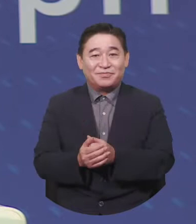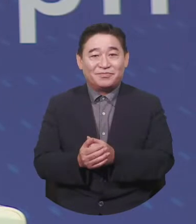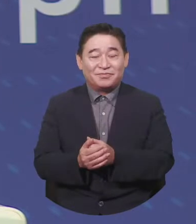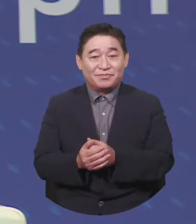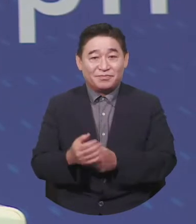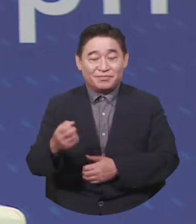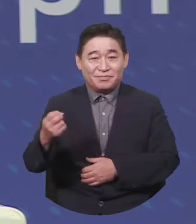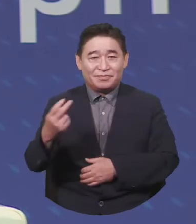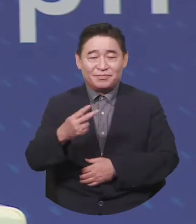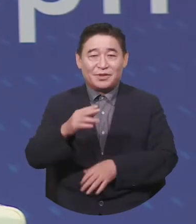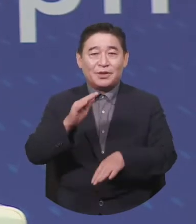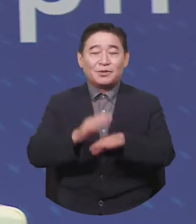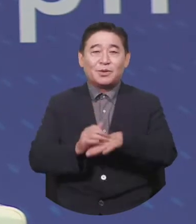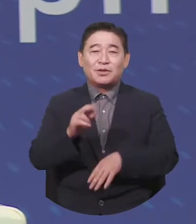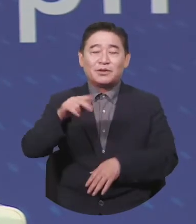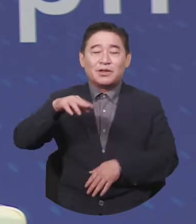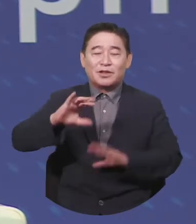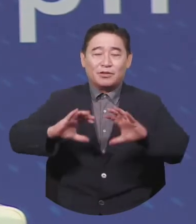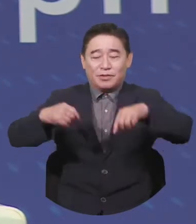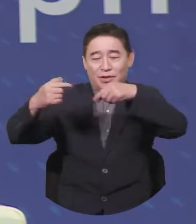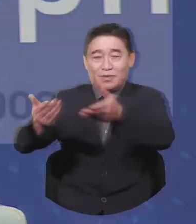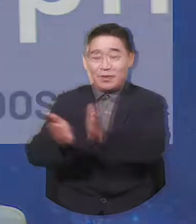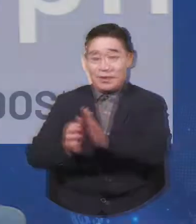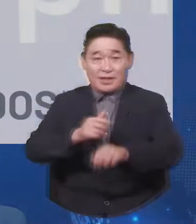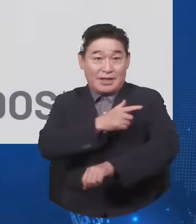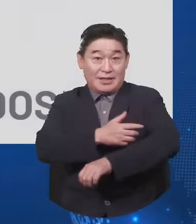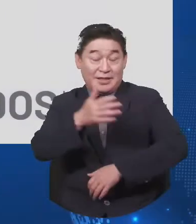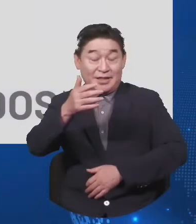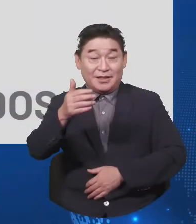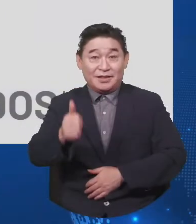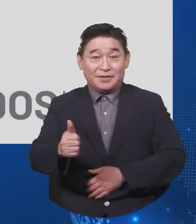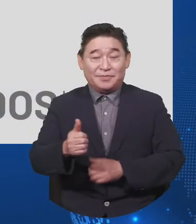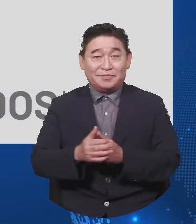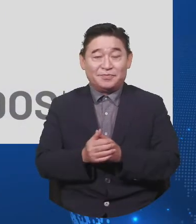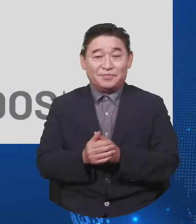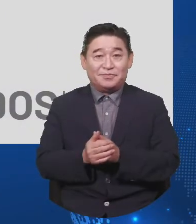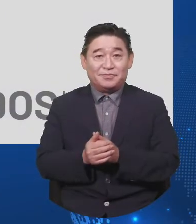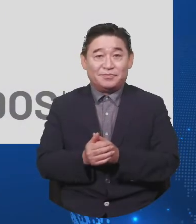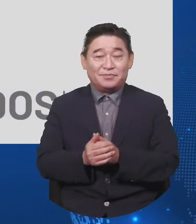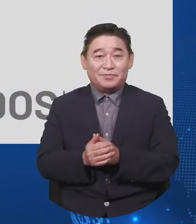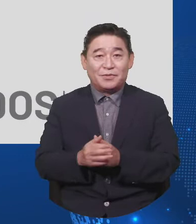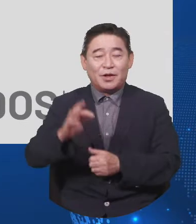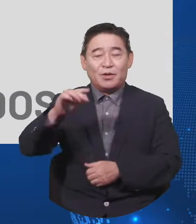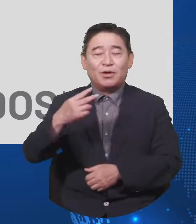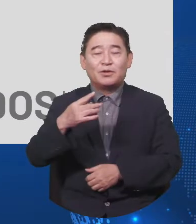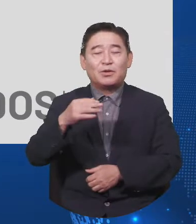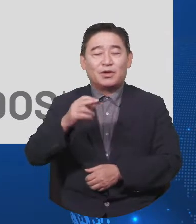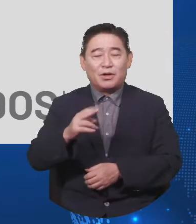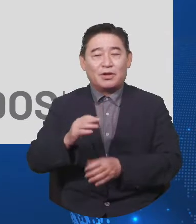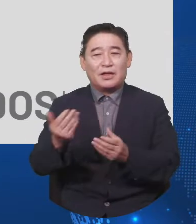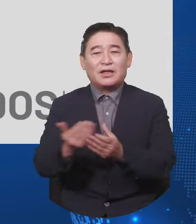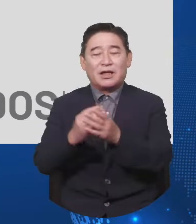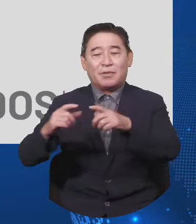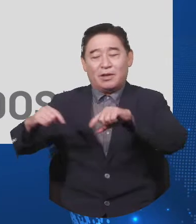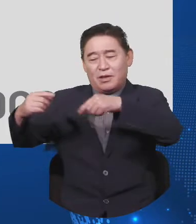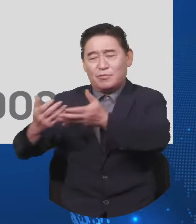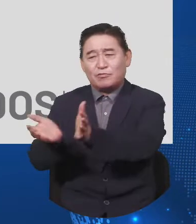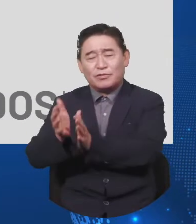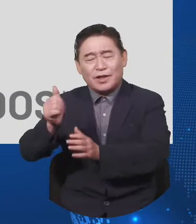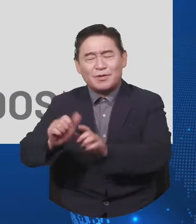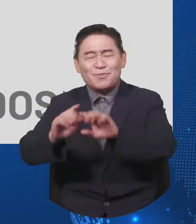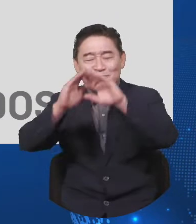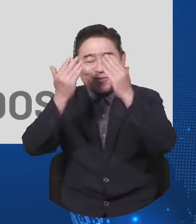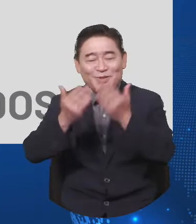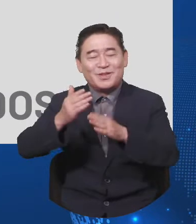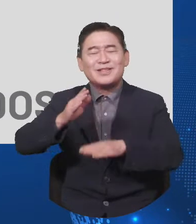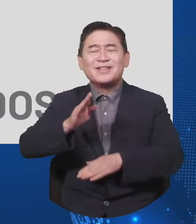and also to MOFA, Director General Won, and for this kind invitation. It's really great to be back in